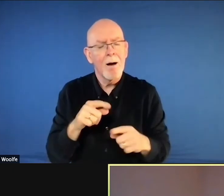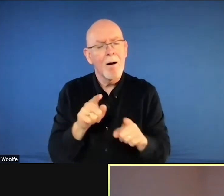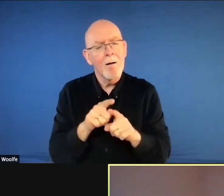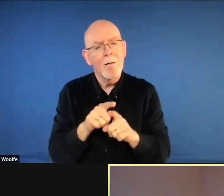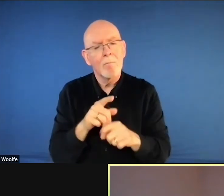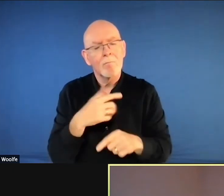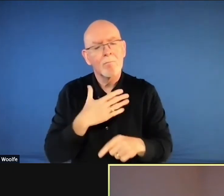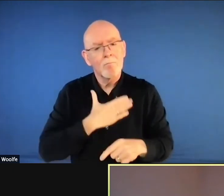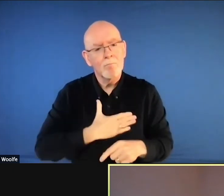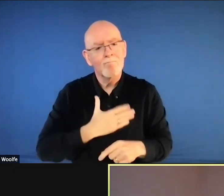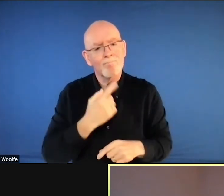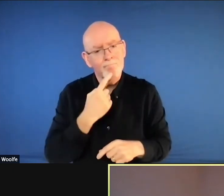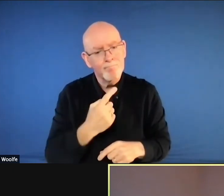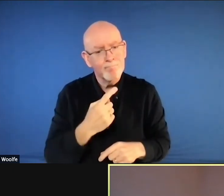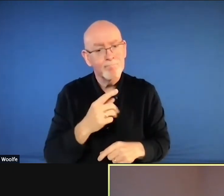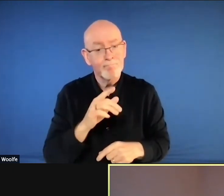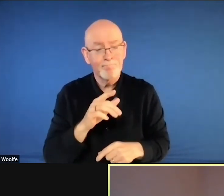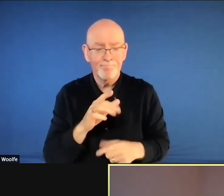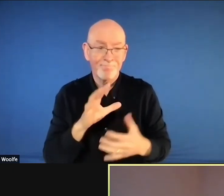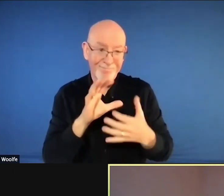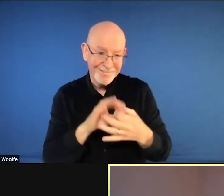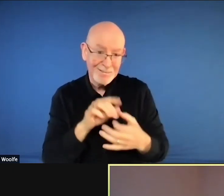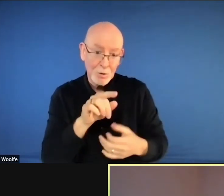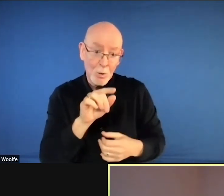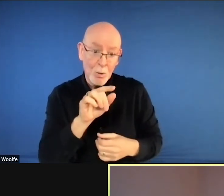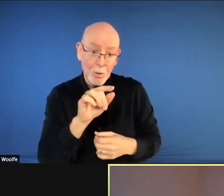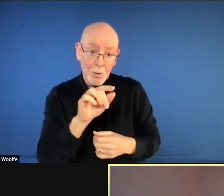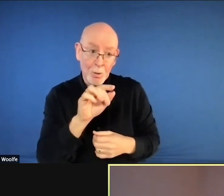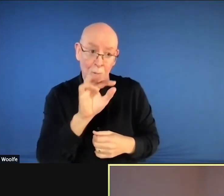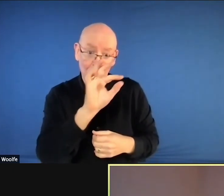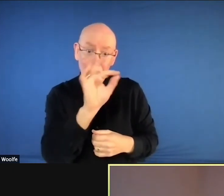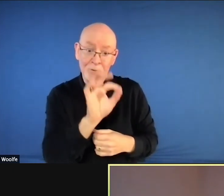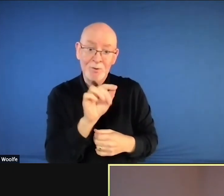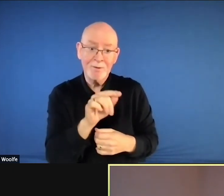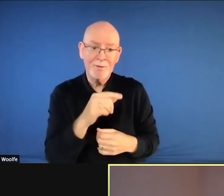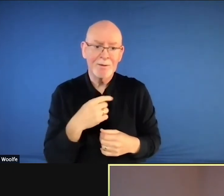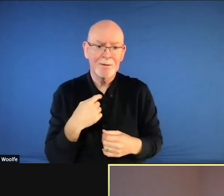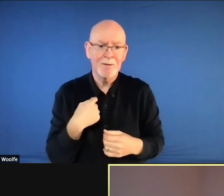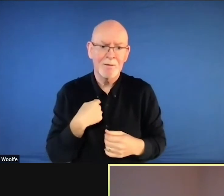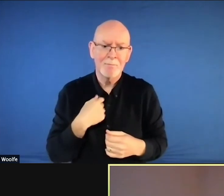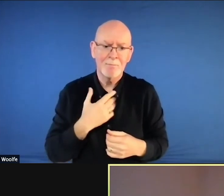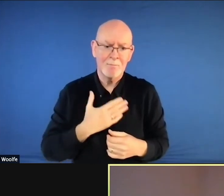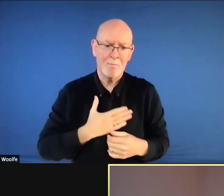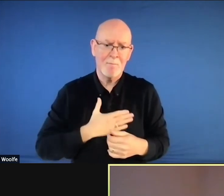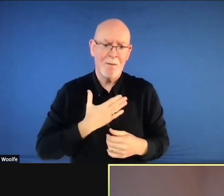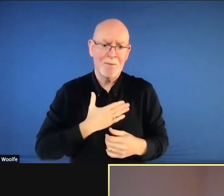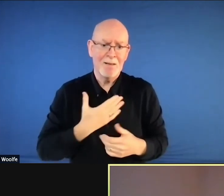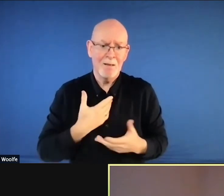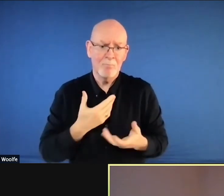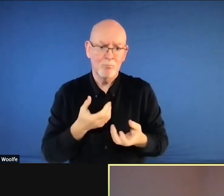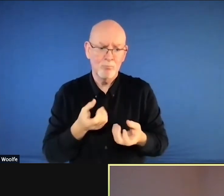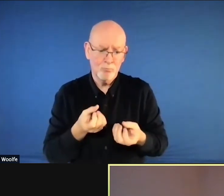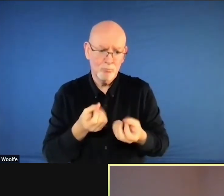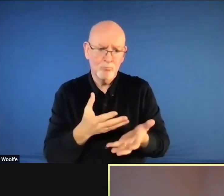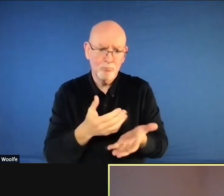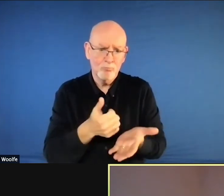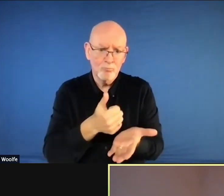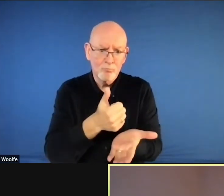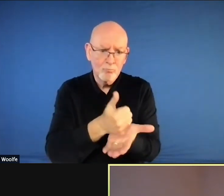we do gladly provide this support to those that require it in terms